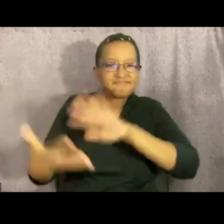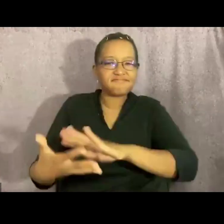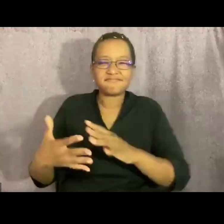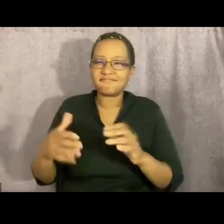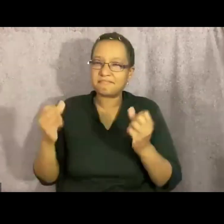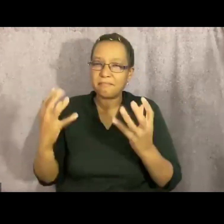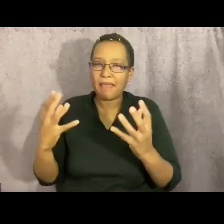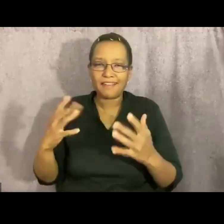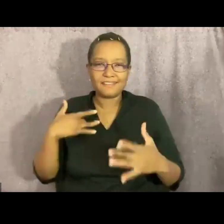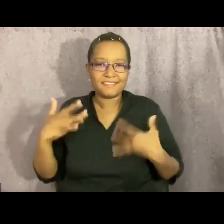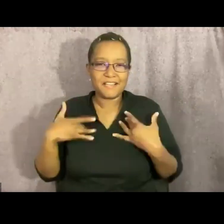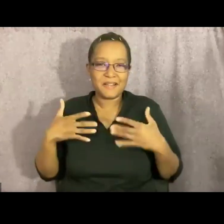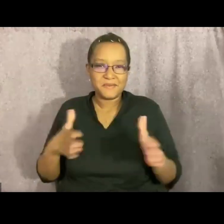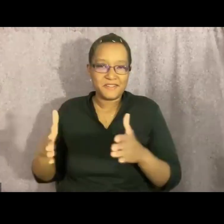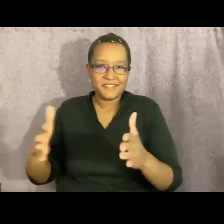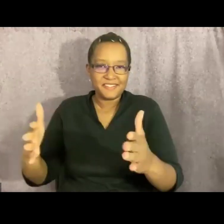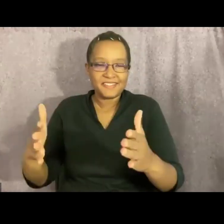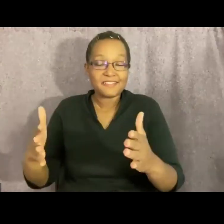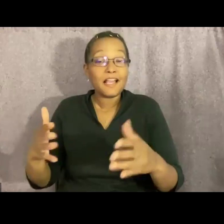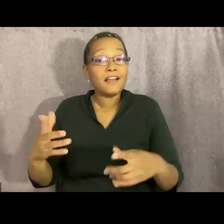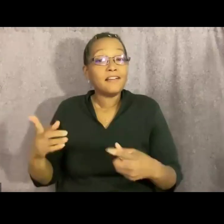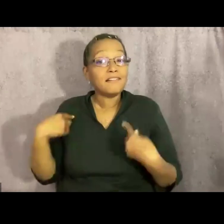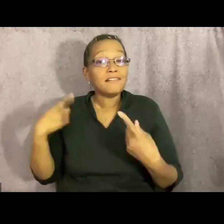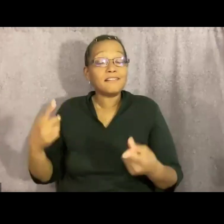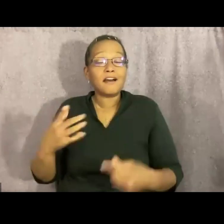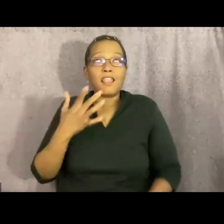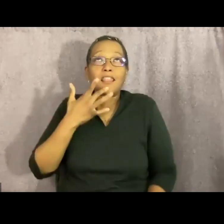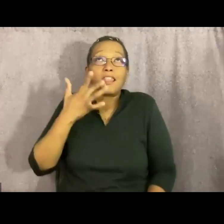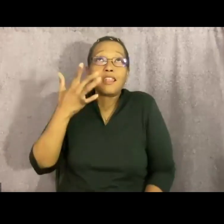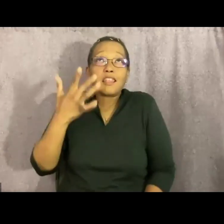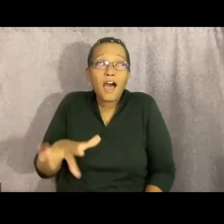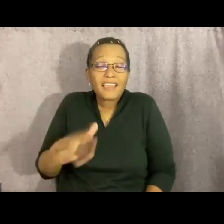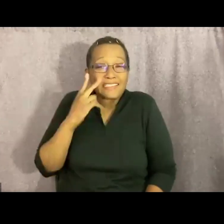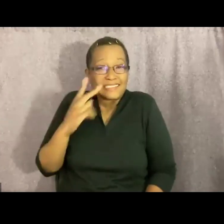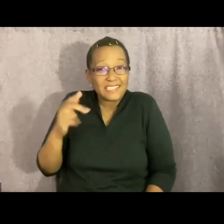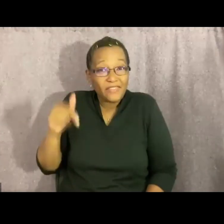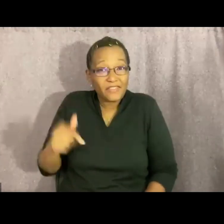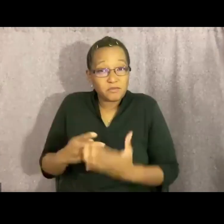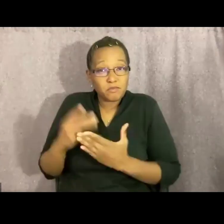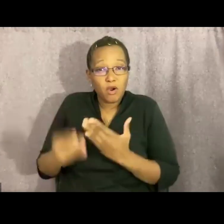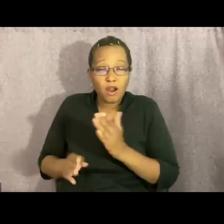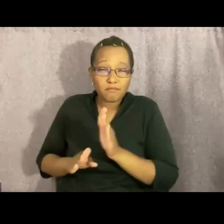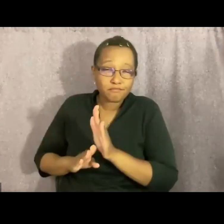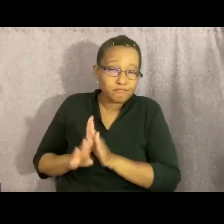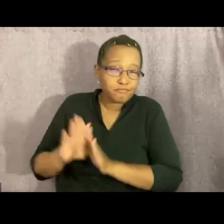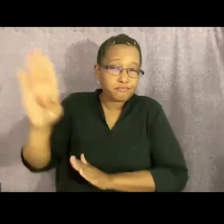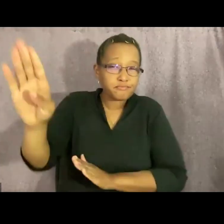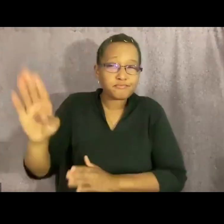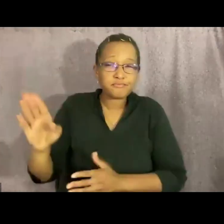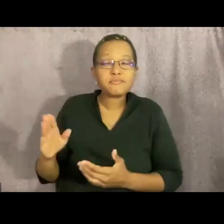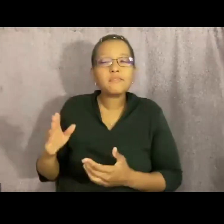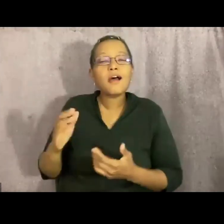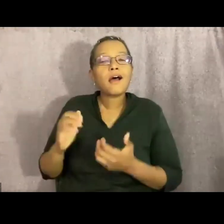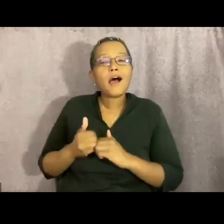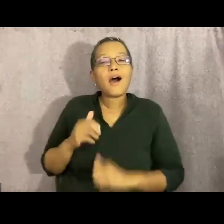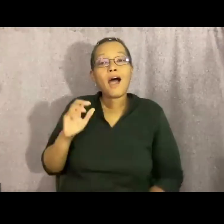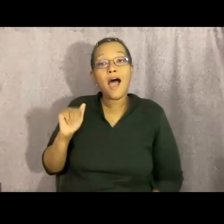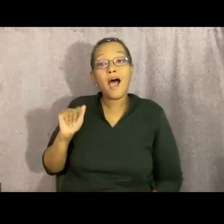ways. I have been extremely lucky to see this program thrive under the leadership of Alex